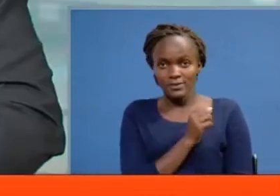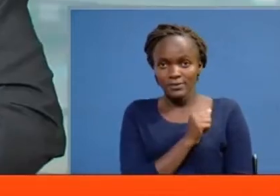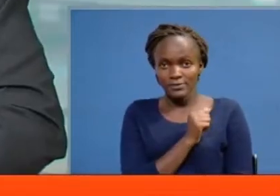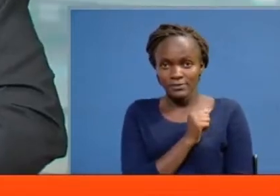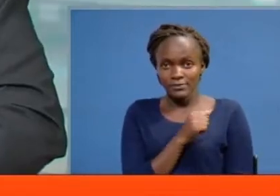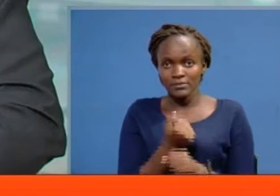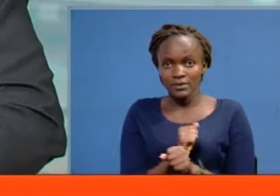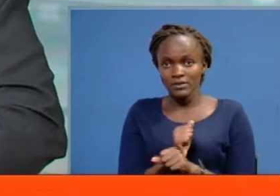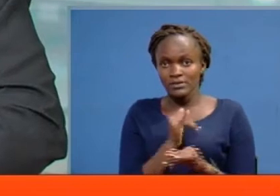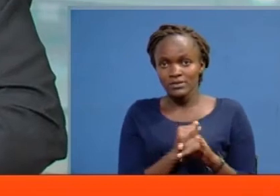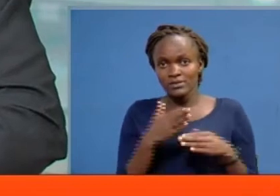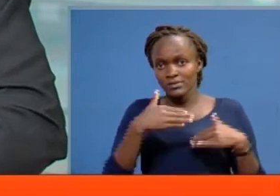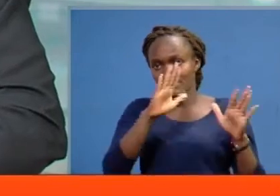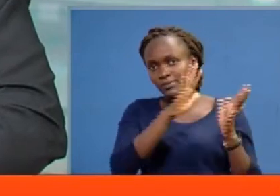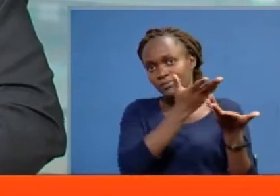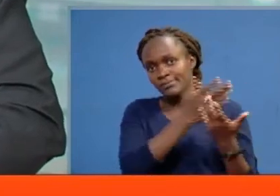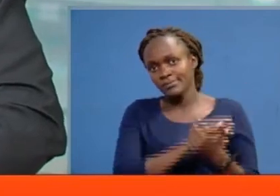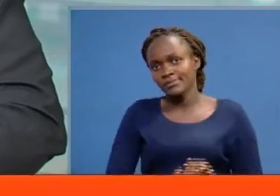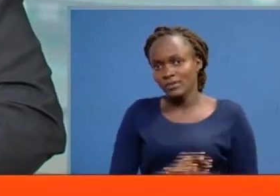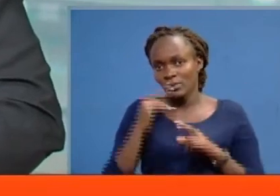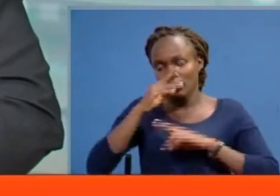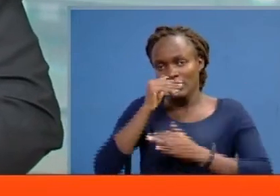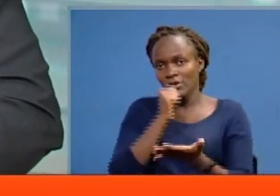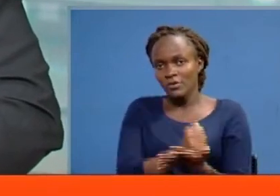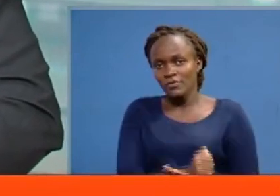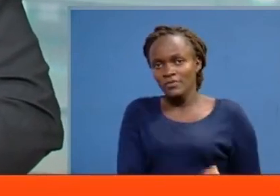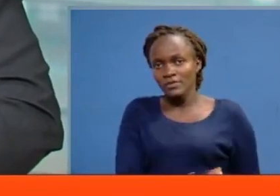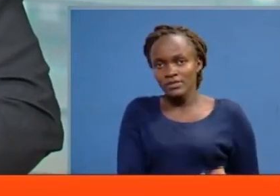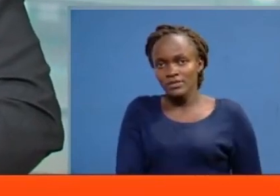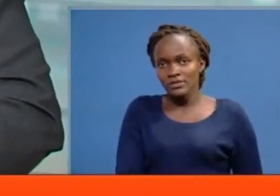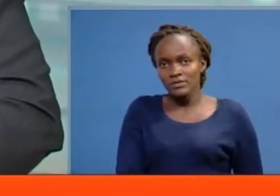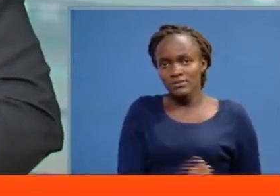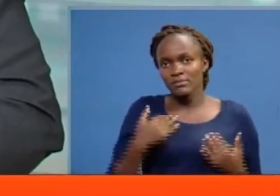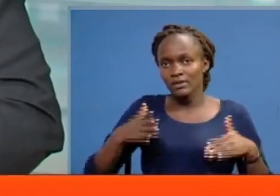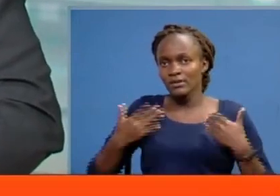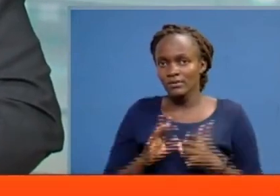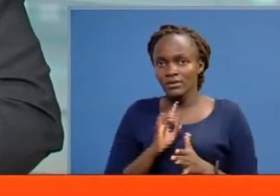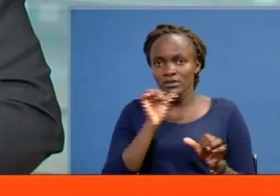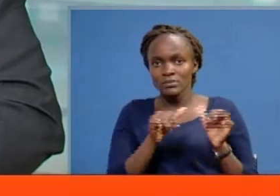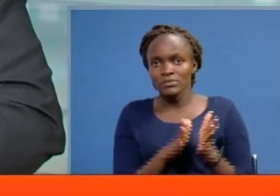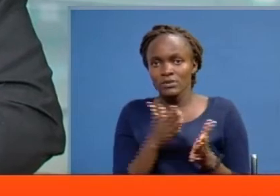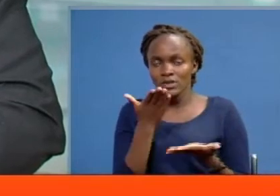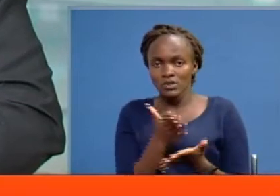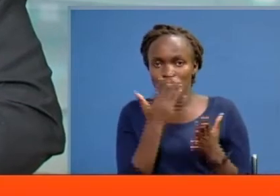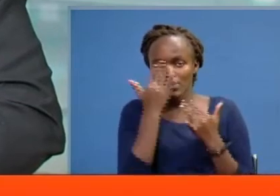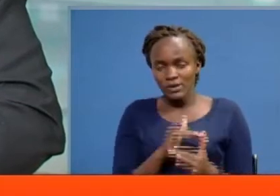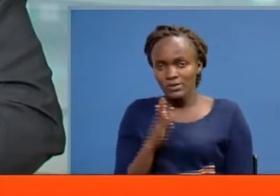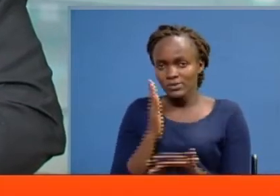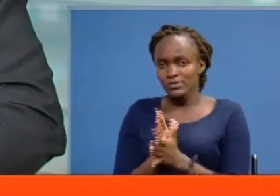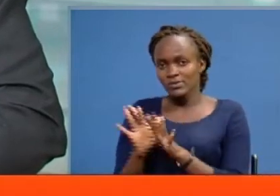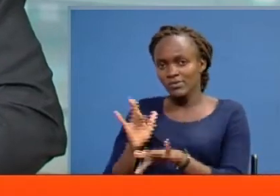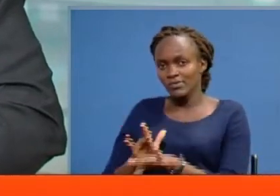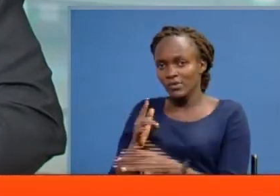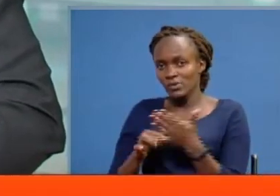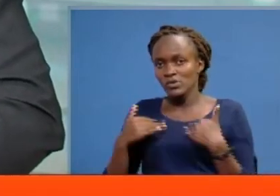that costed them a new appointment in a very high office. I'm glad you're speaking about that because it's something that really affects what